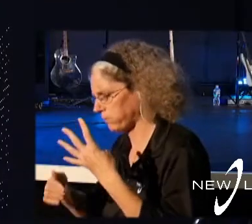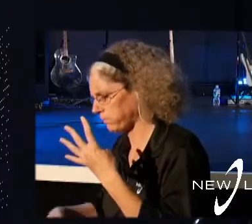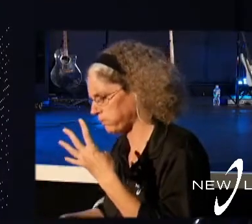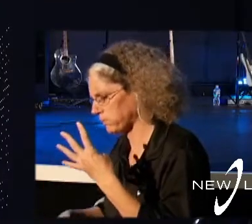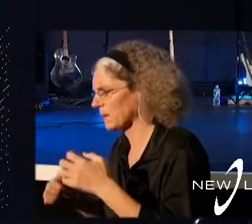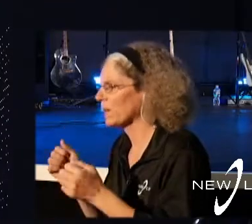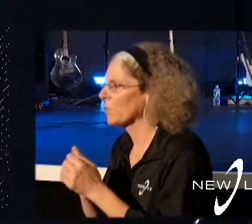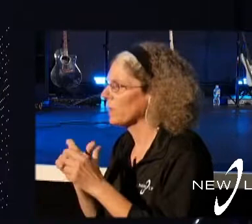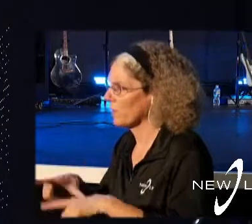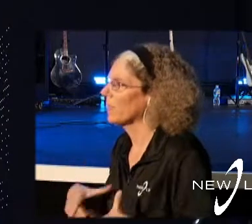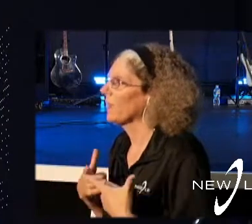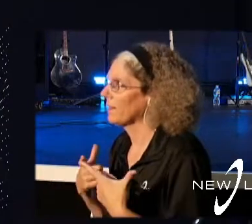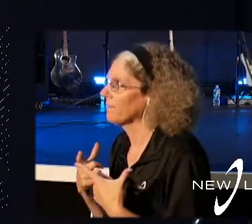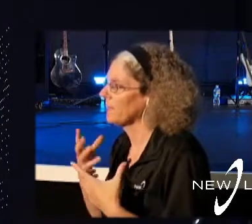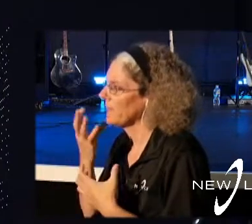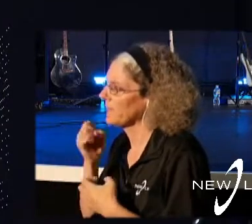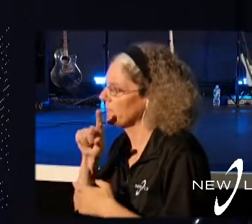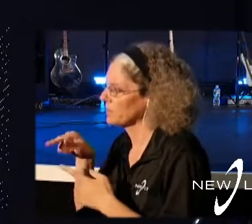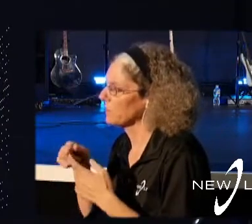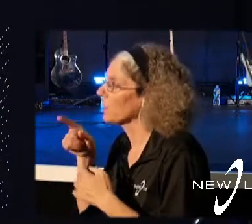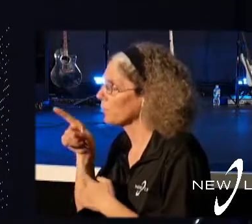It's a lot of cares. I'll say that one more time.